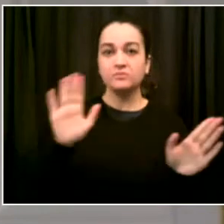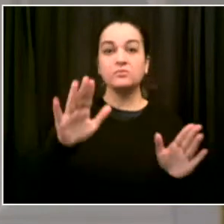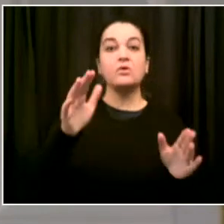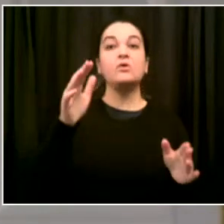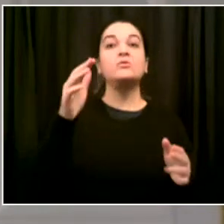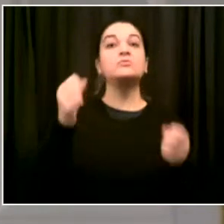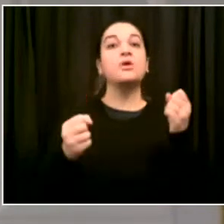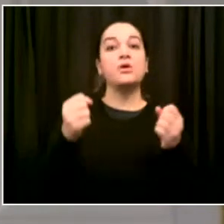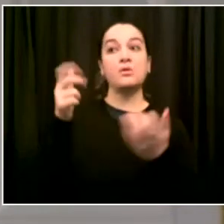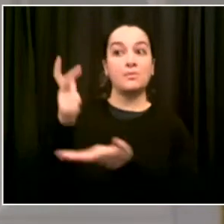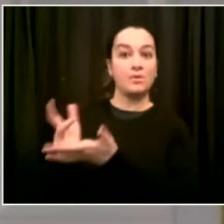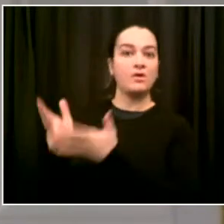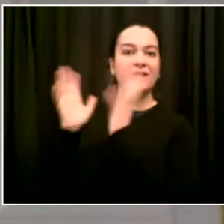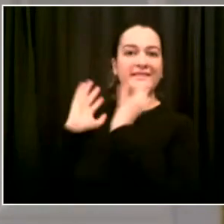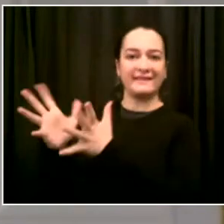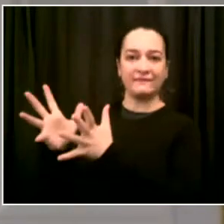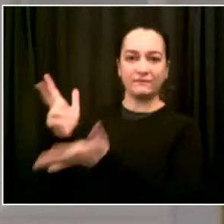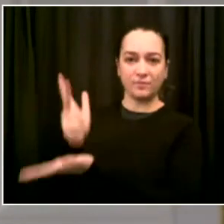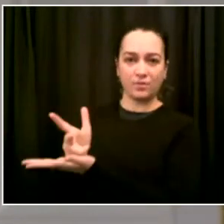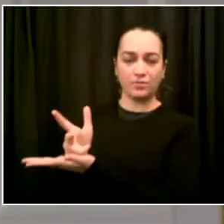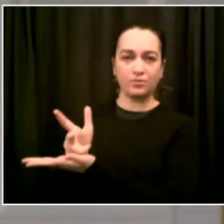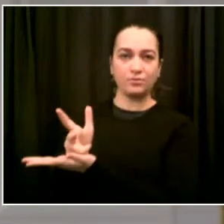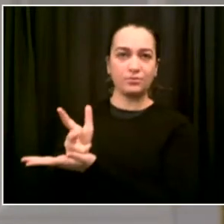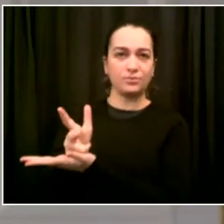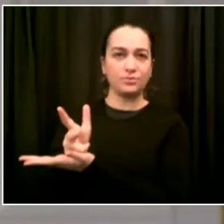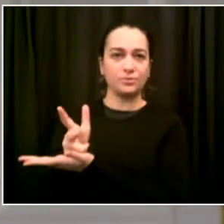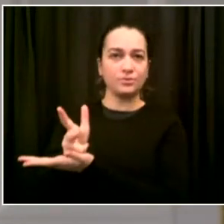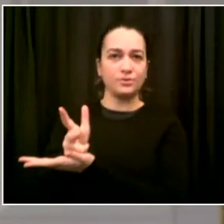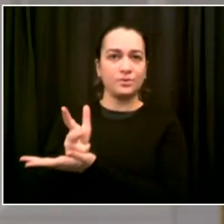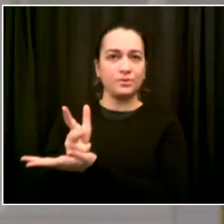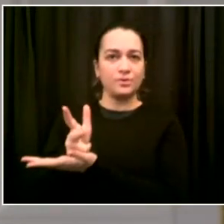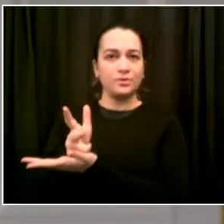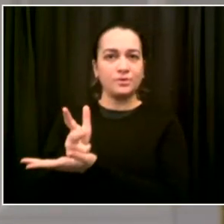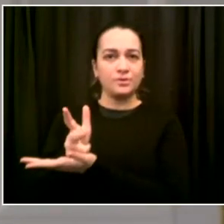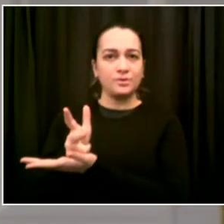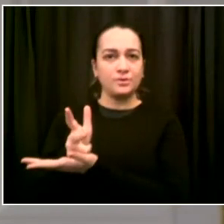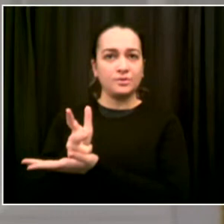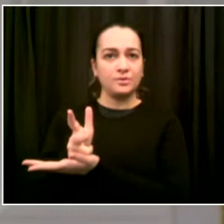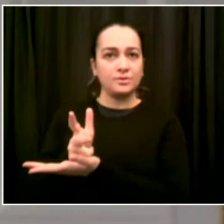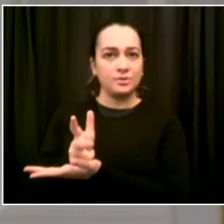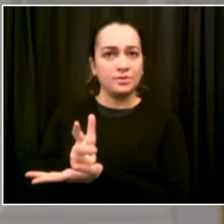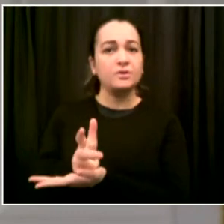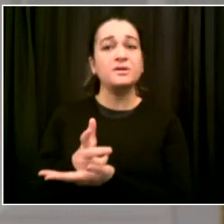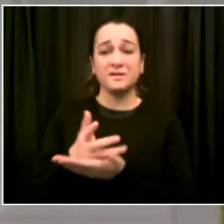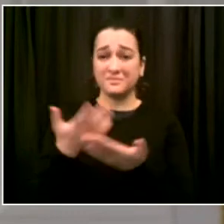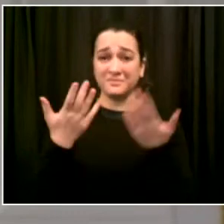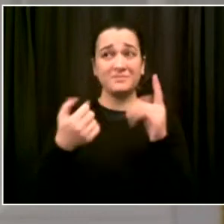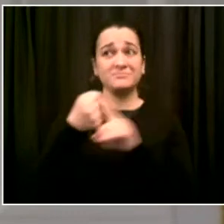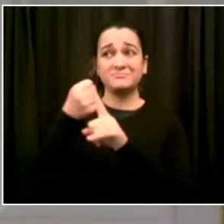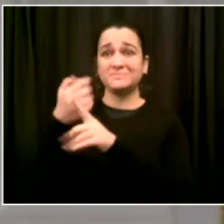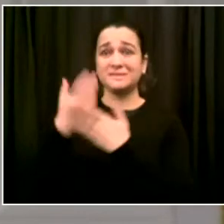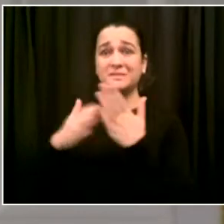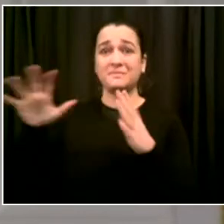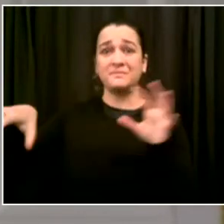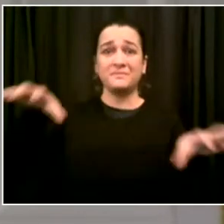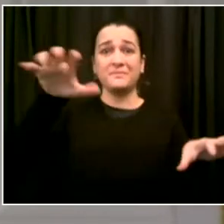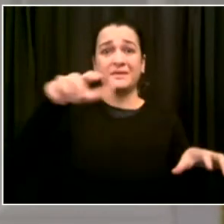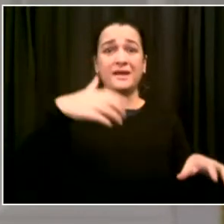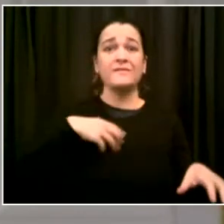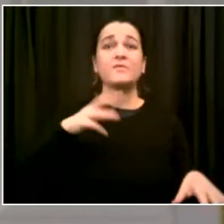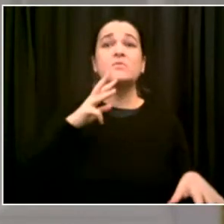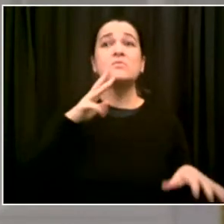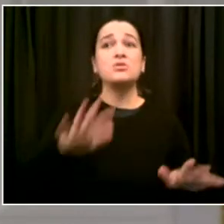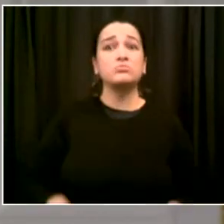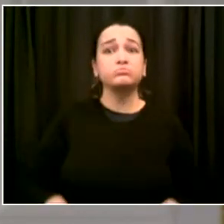moderate flooding during tonight's high tide, and the National Weather Service has issued a coastal flood warning beginning at 8 p.m. this evening through 5